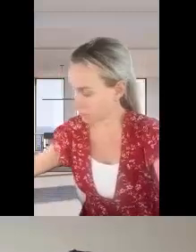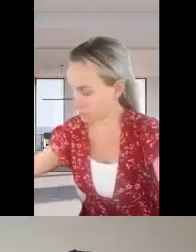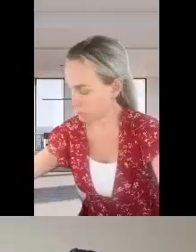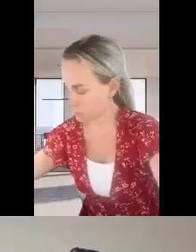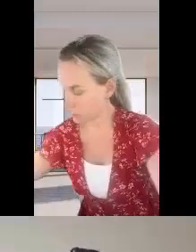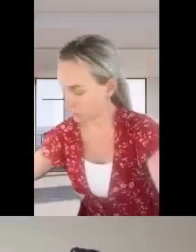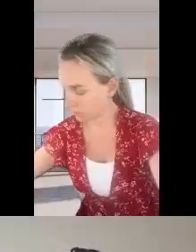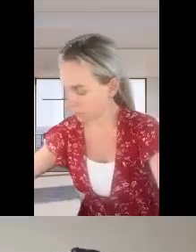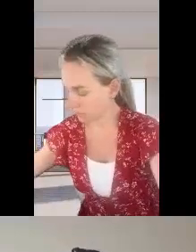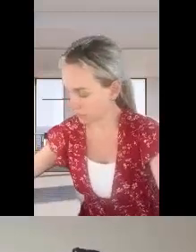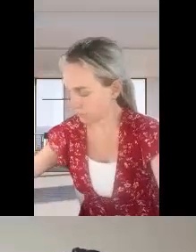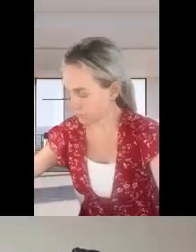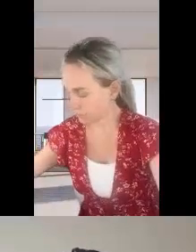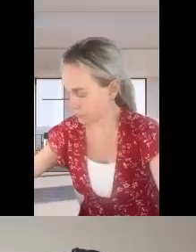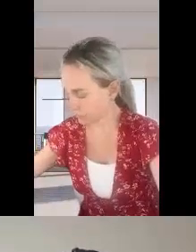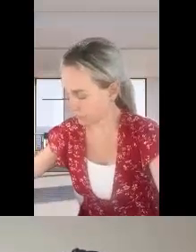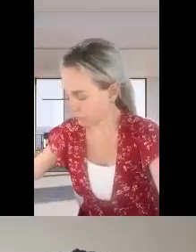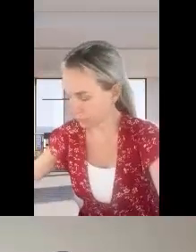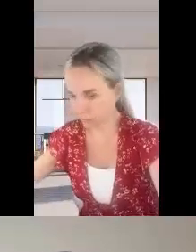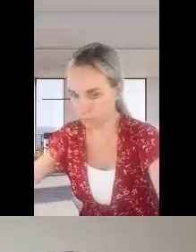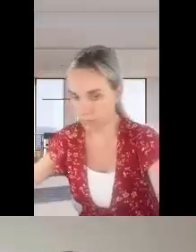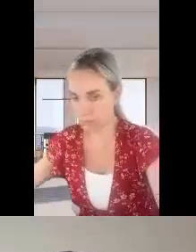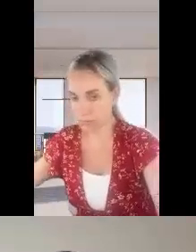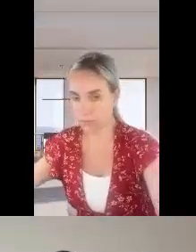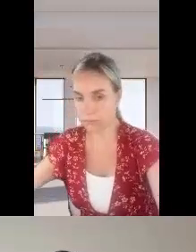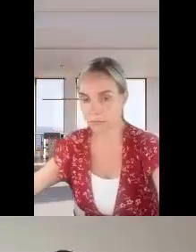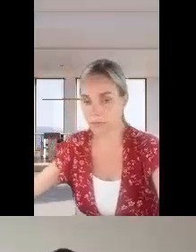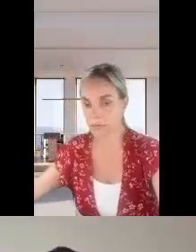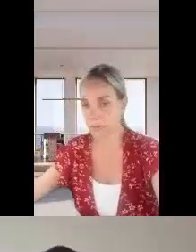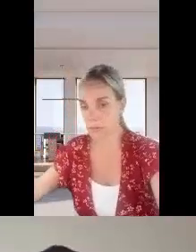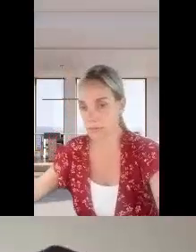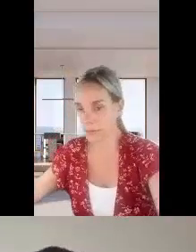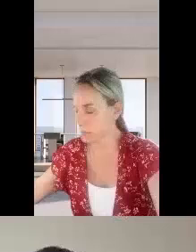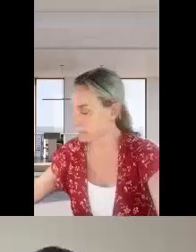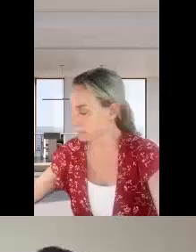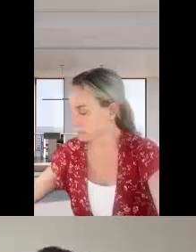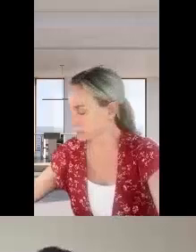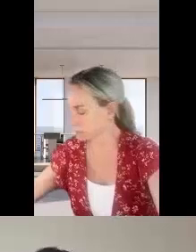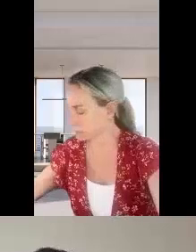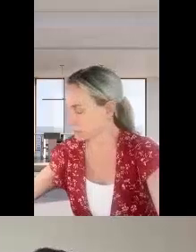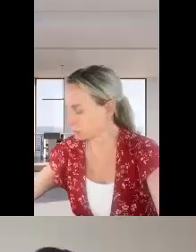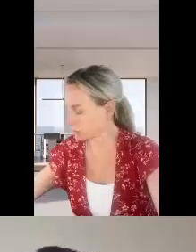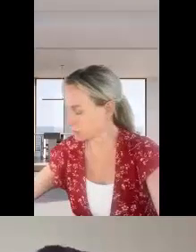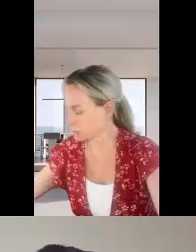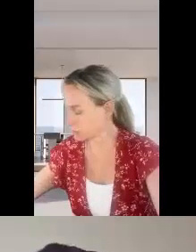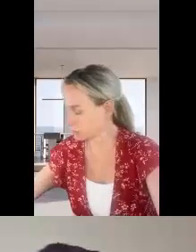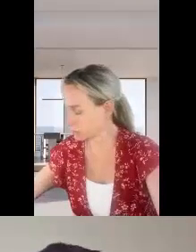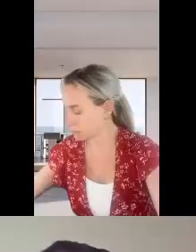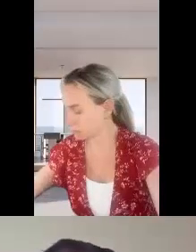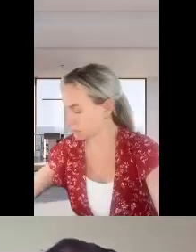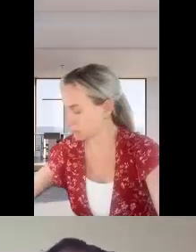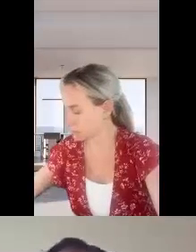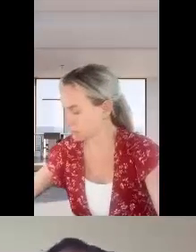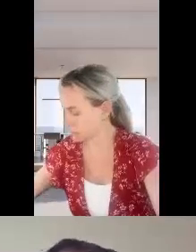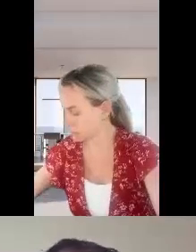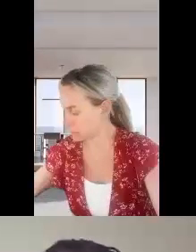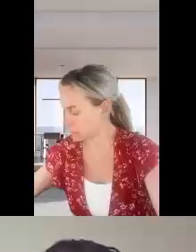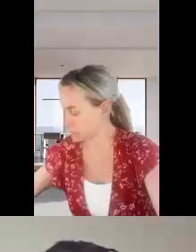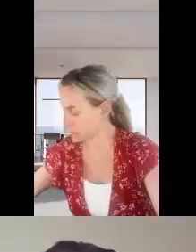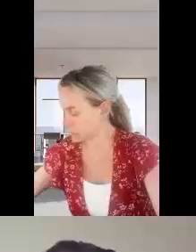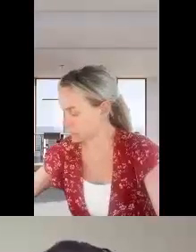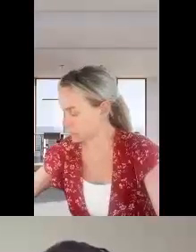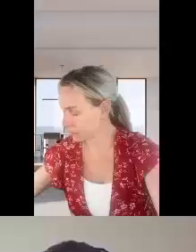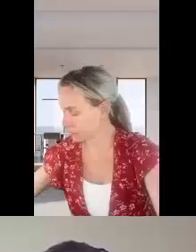District School Board has created space for Indigenous students to access post-secondary experiences while attaining the necessary credit to attain their